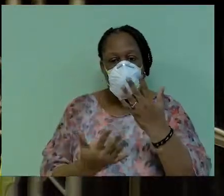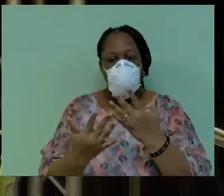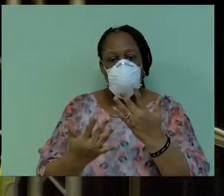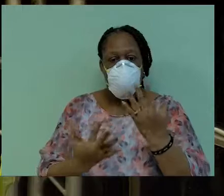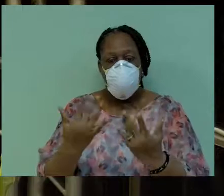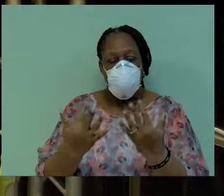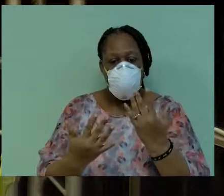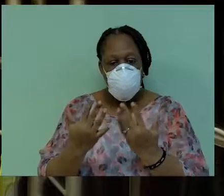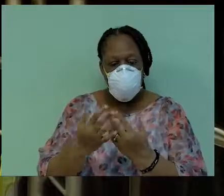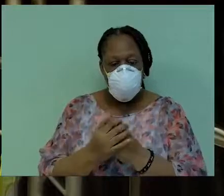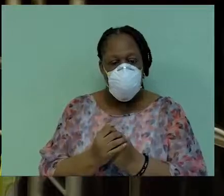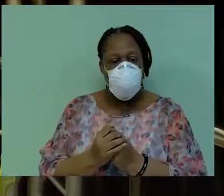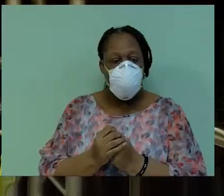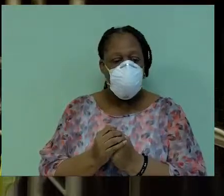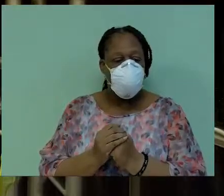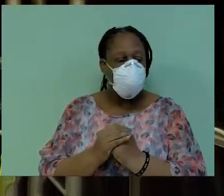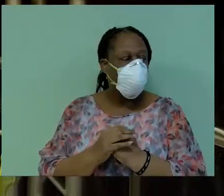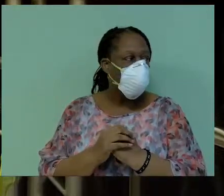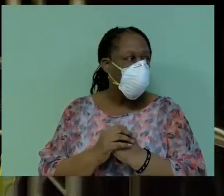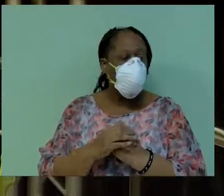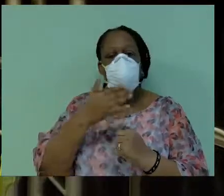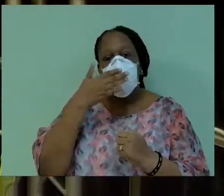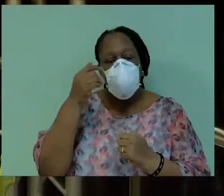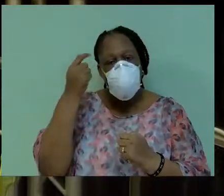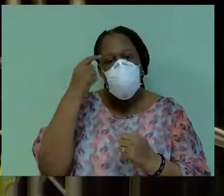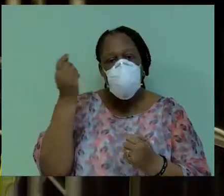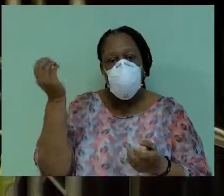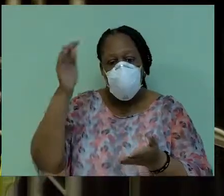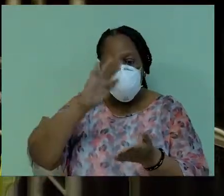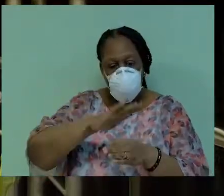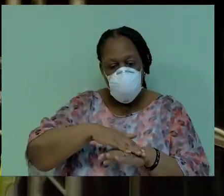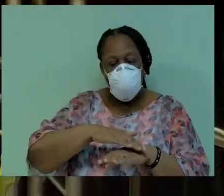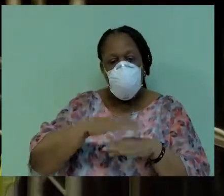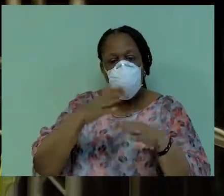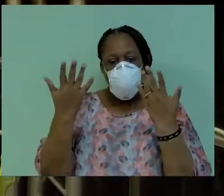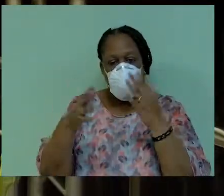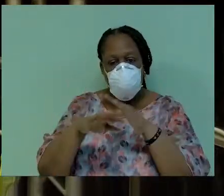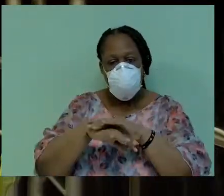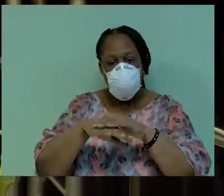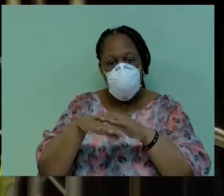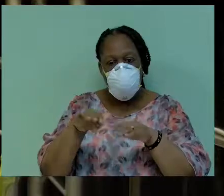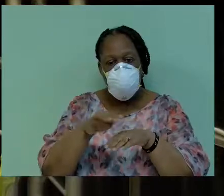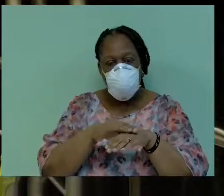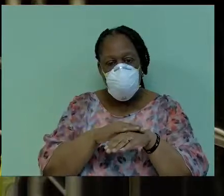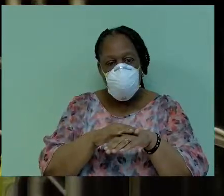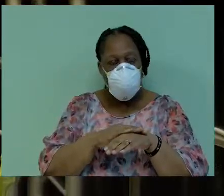and butanol, etc. So, if you're making your